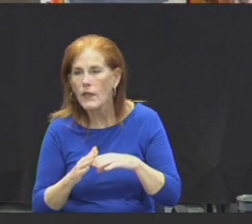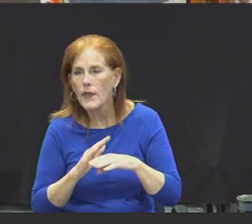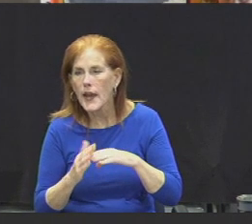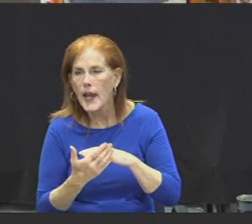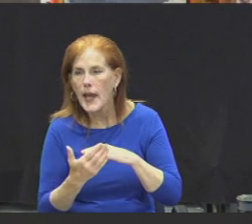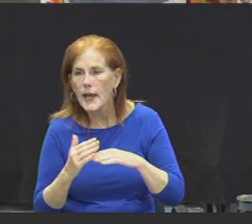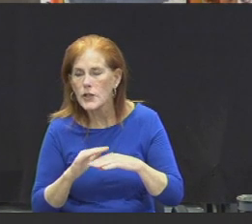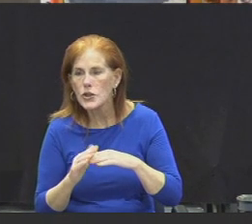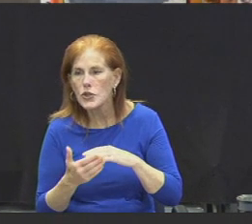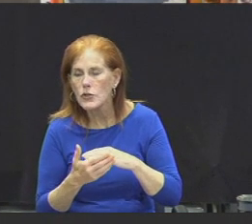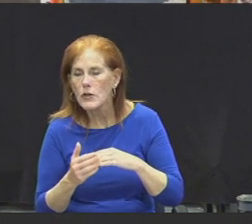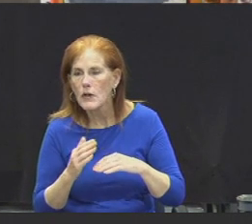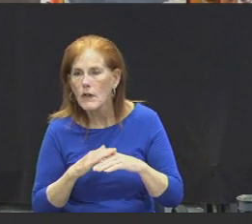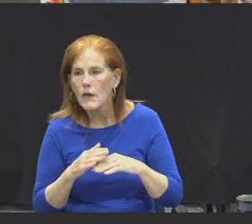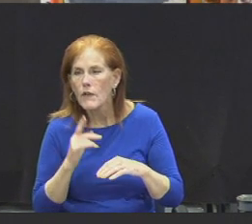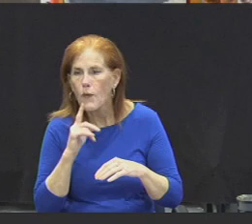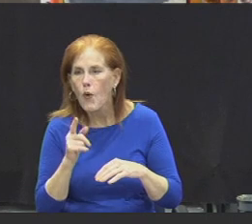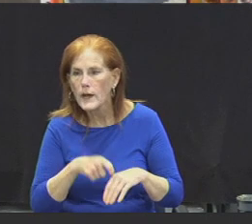cane detection, but we don't have a barrier on the pond side.